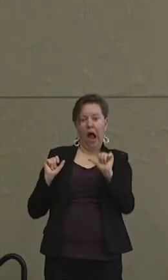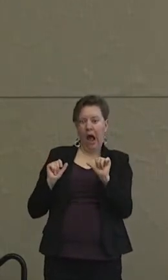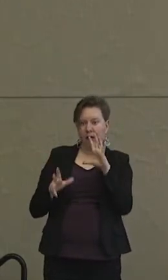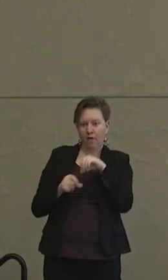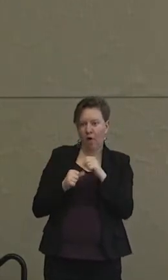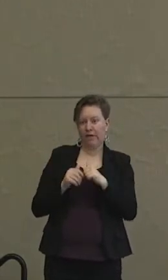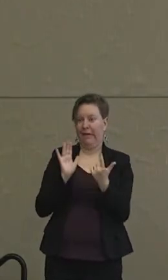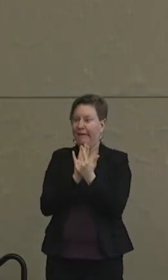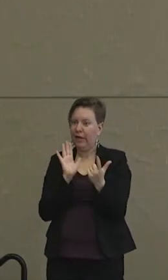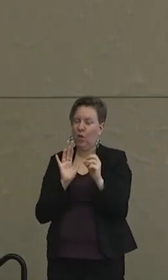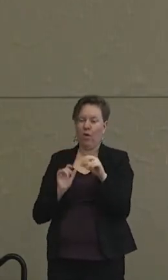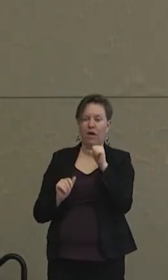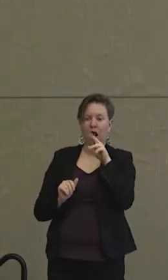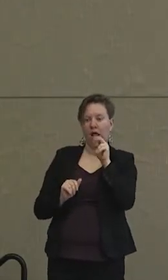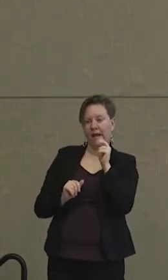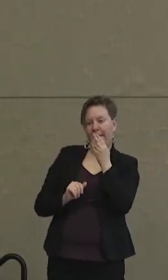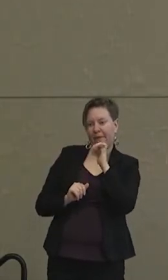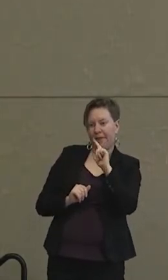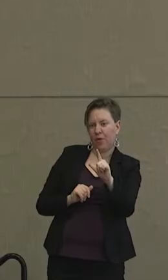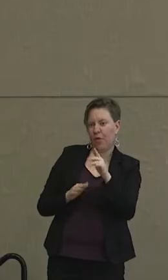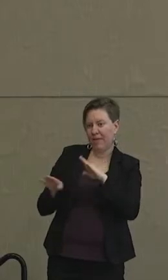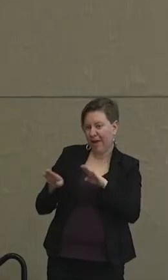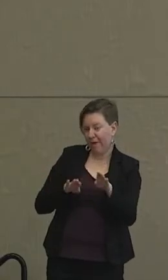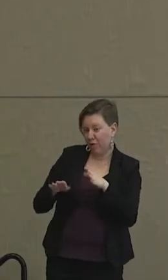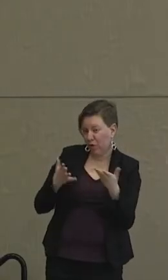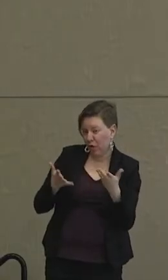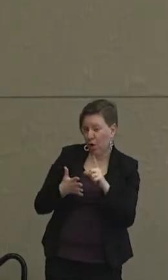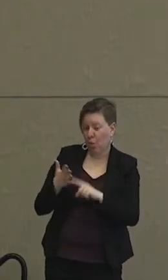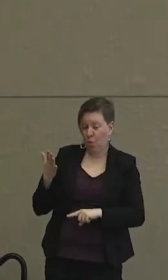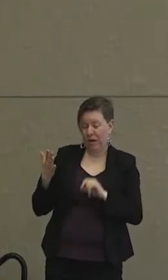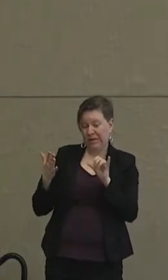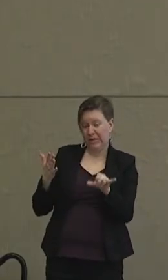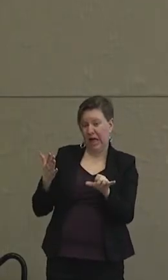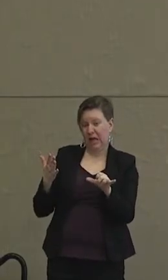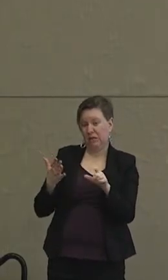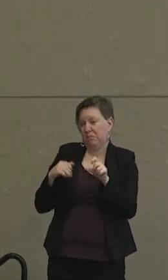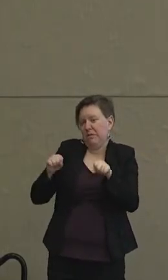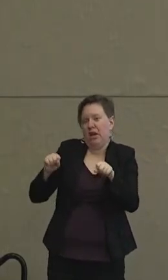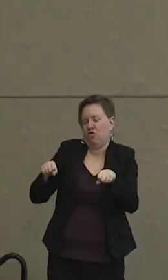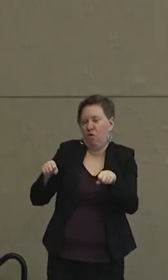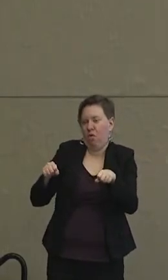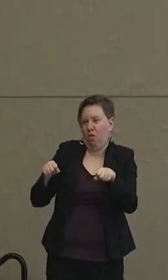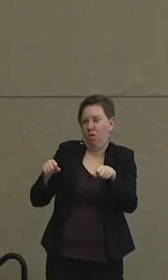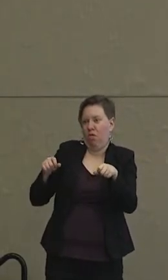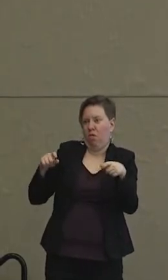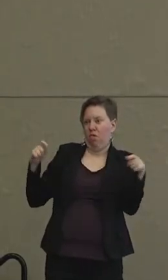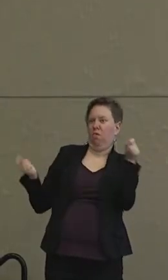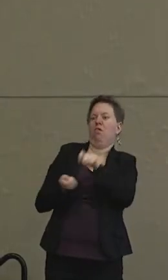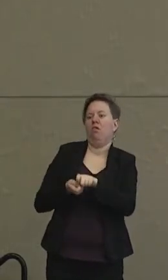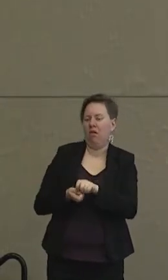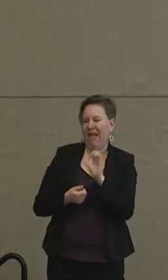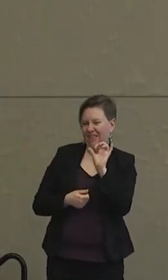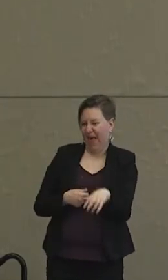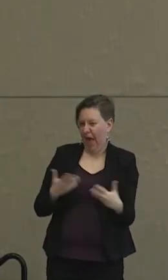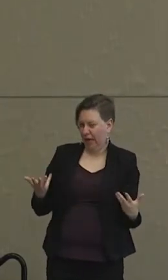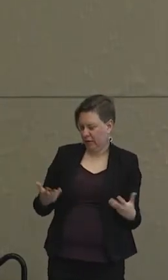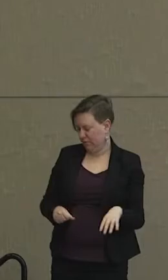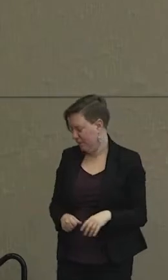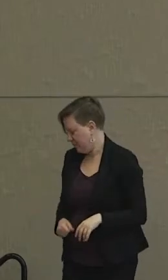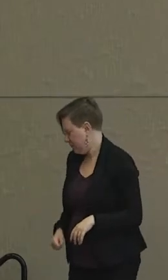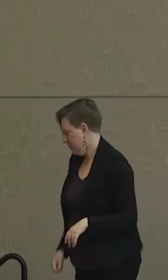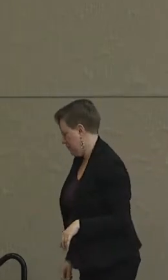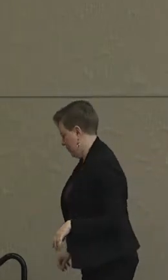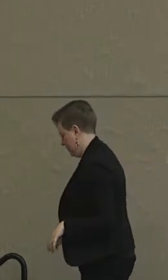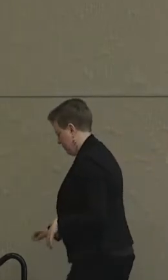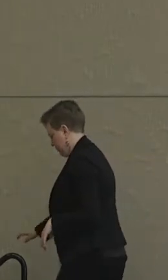illegal or unethical behavior? And what is that? What is the potential of backlash for that,